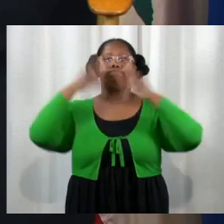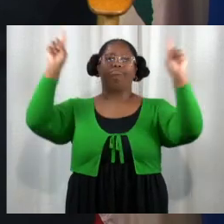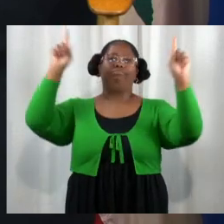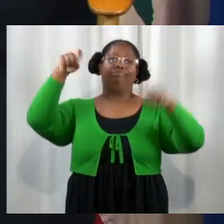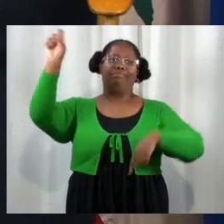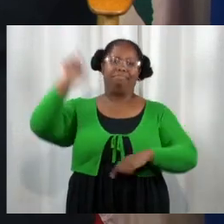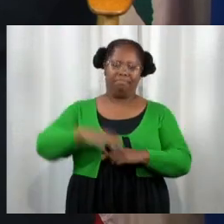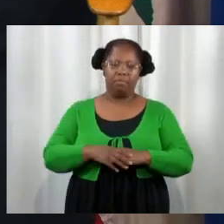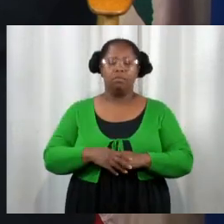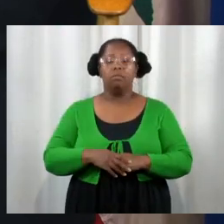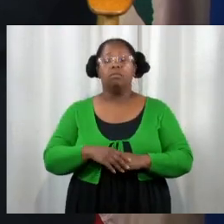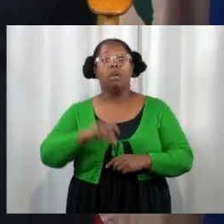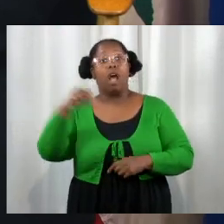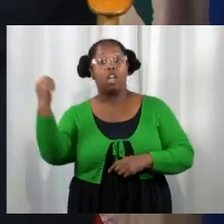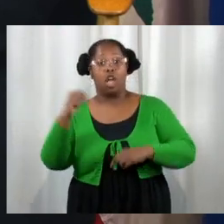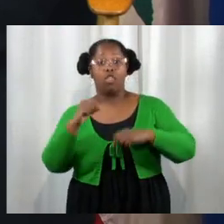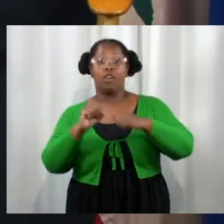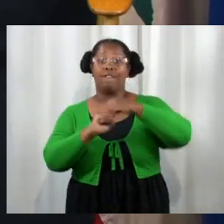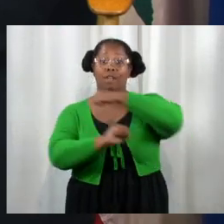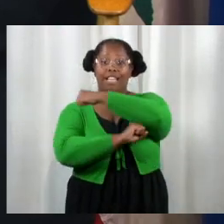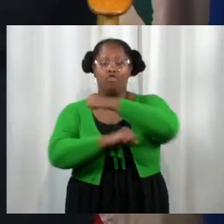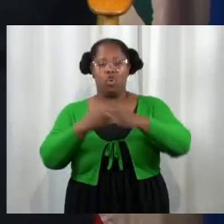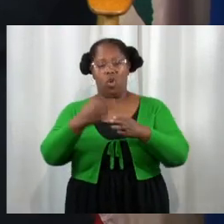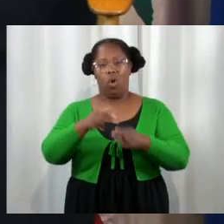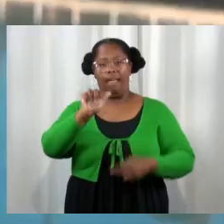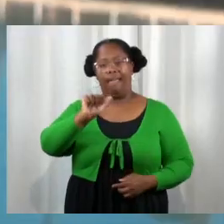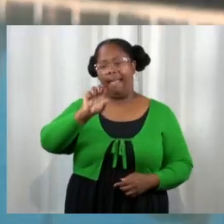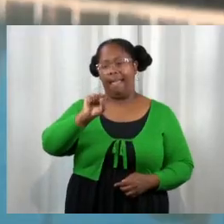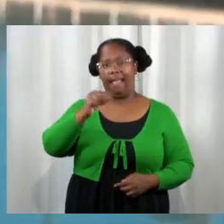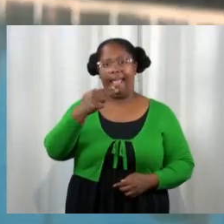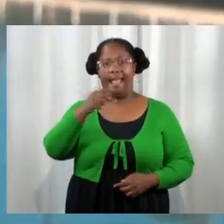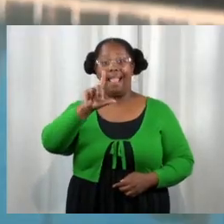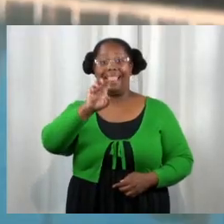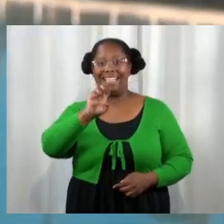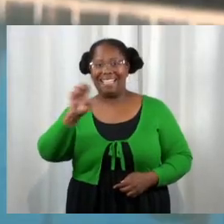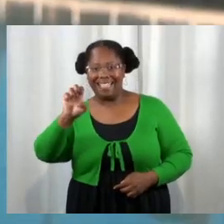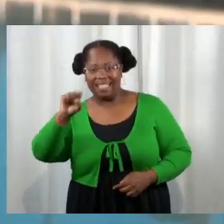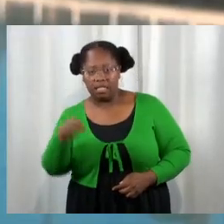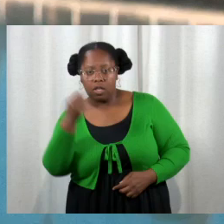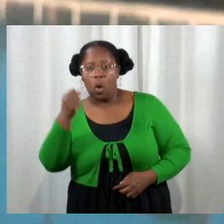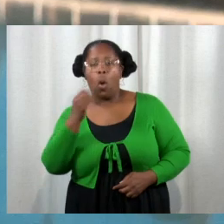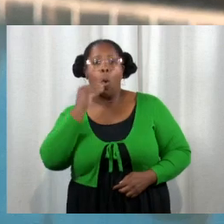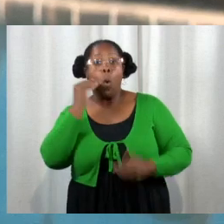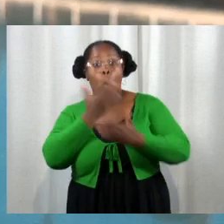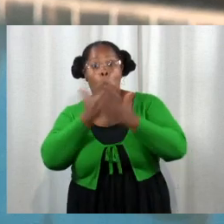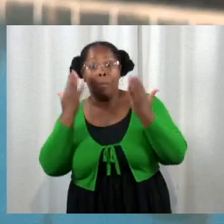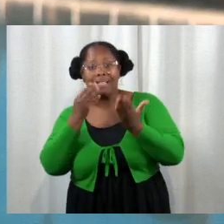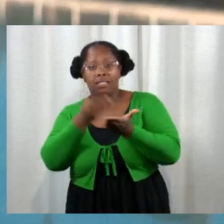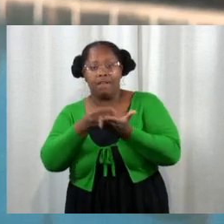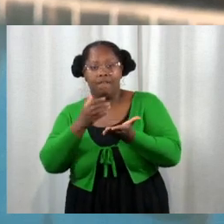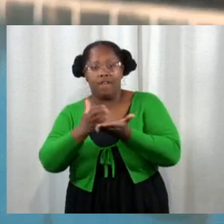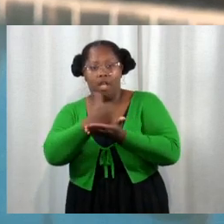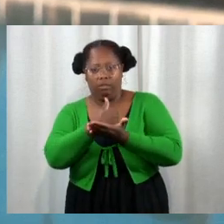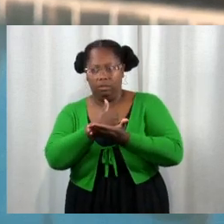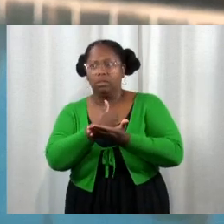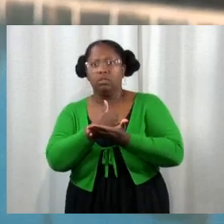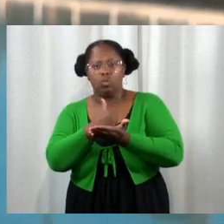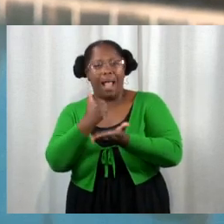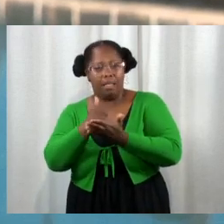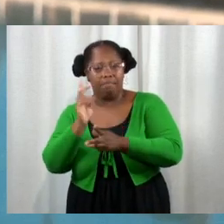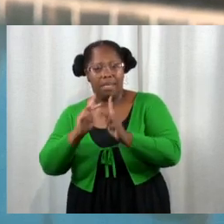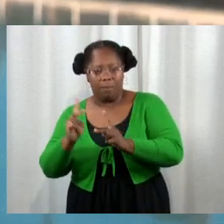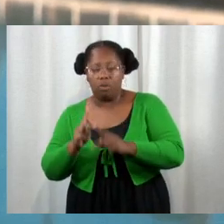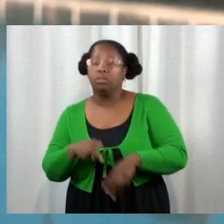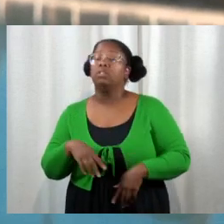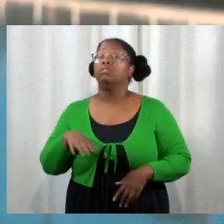work with another foundation, another nonprofit called Ashley's Homeless Fund to help get people back into their homes. And earlier this year, we had met